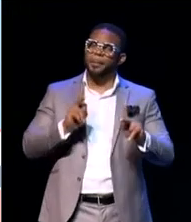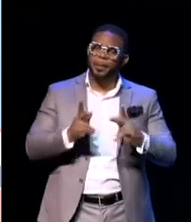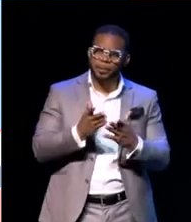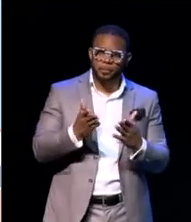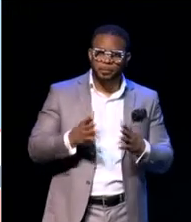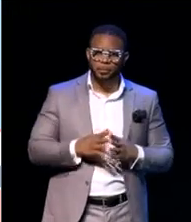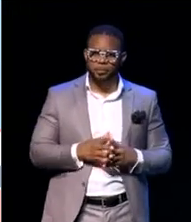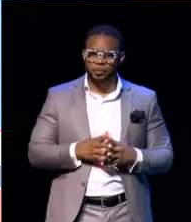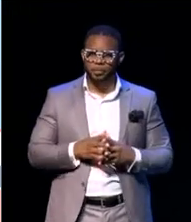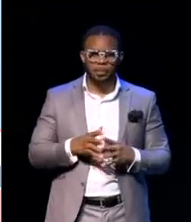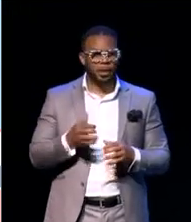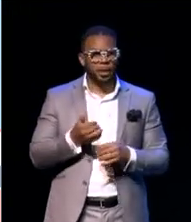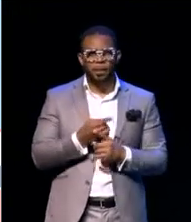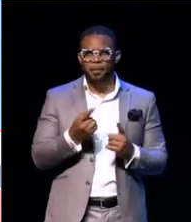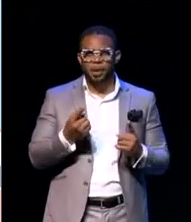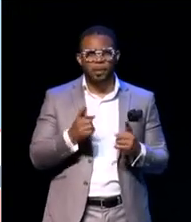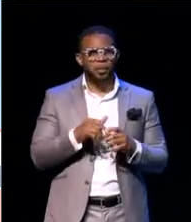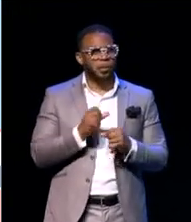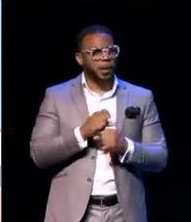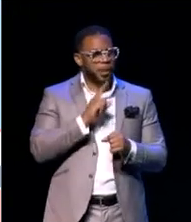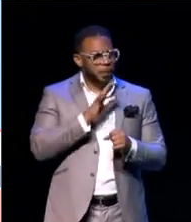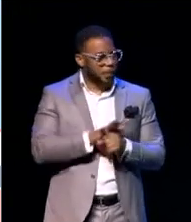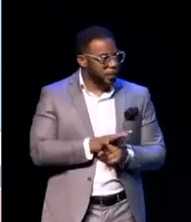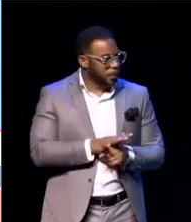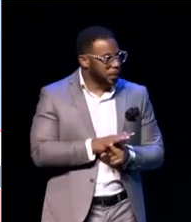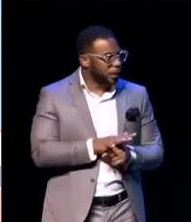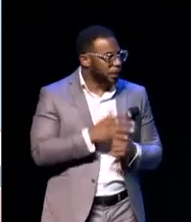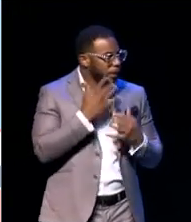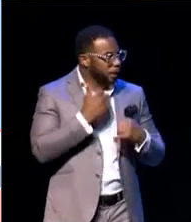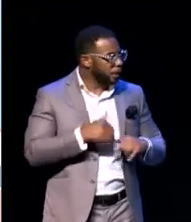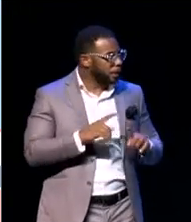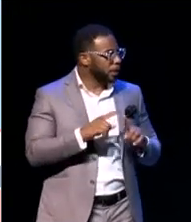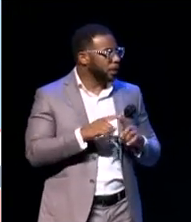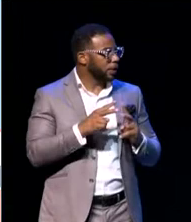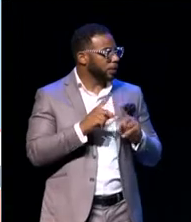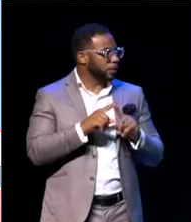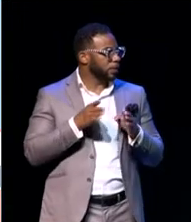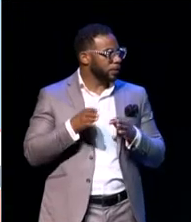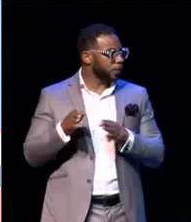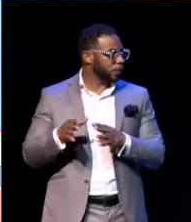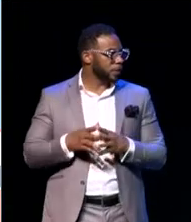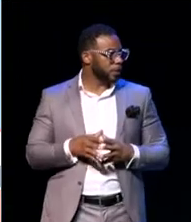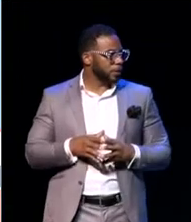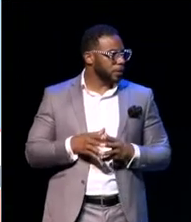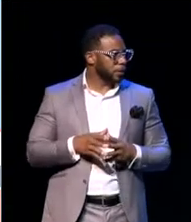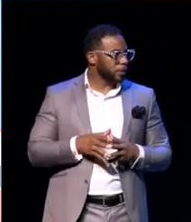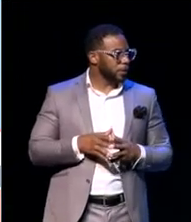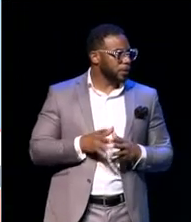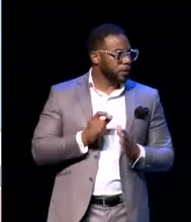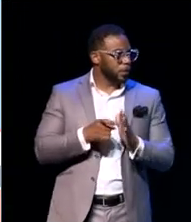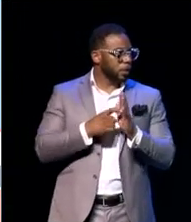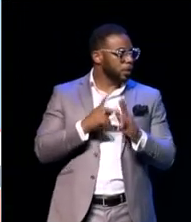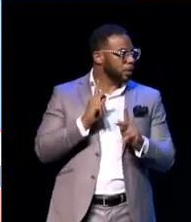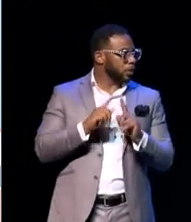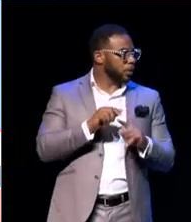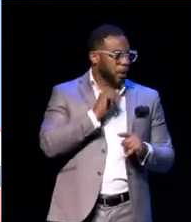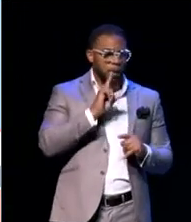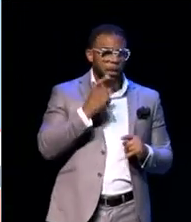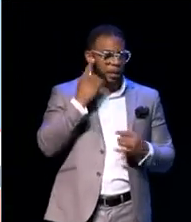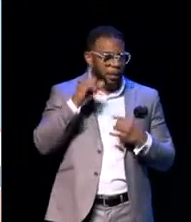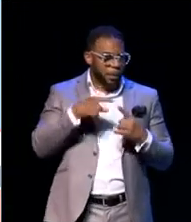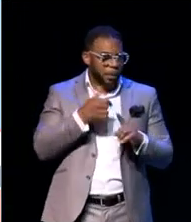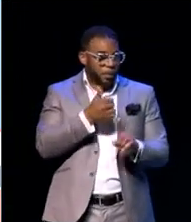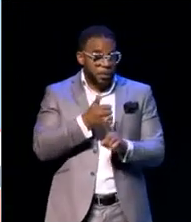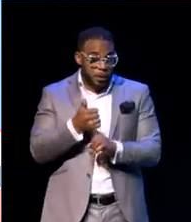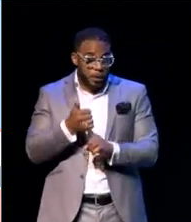people, everybody, to make commitments and sacrifices in very different ways. And it required people to not only think